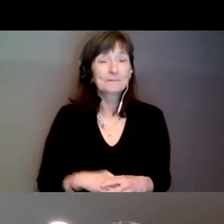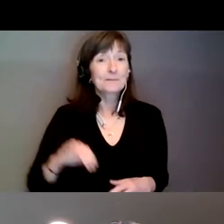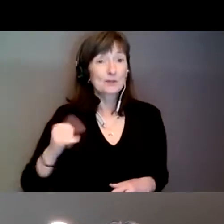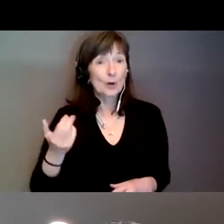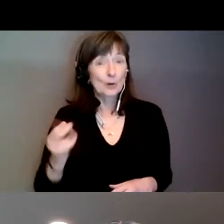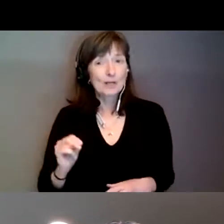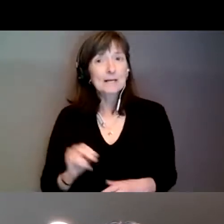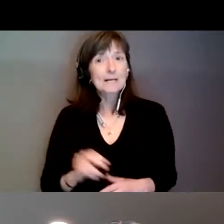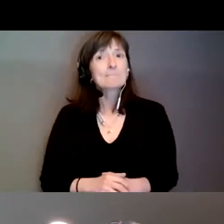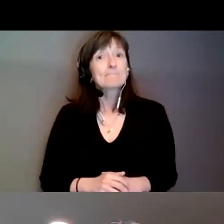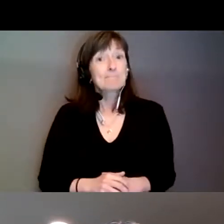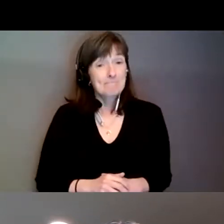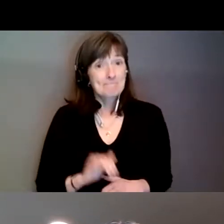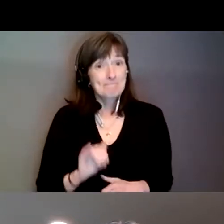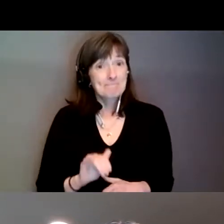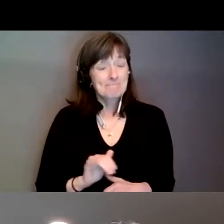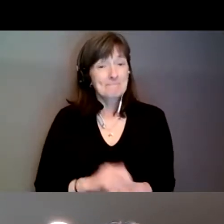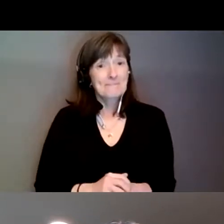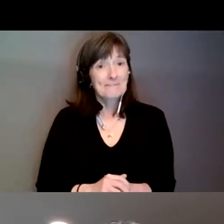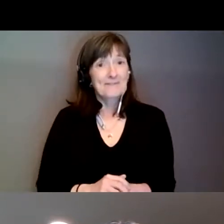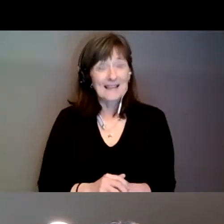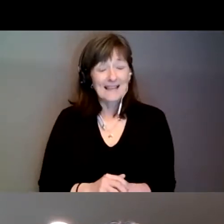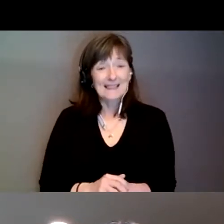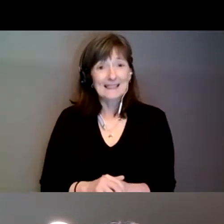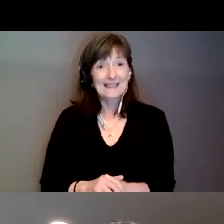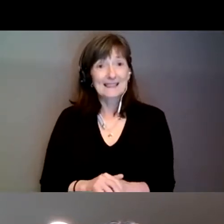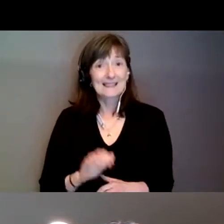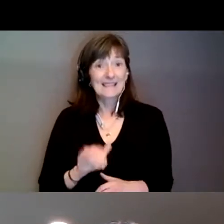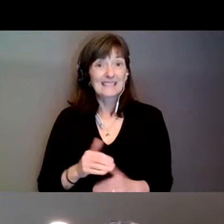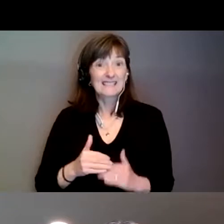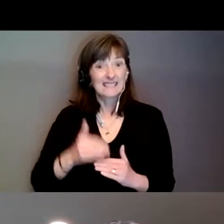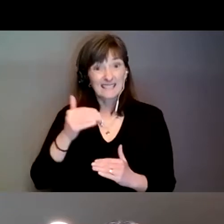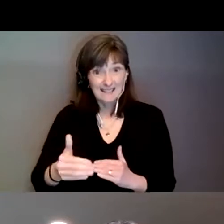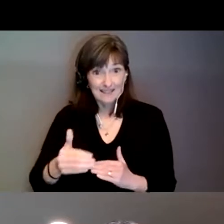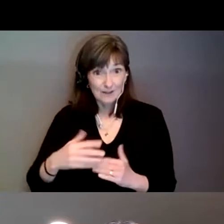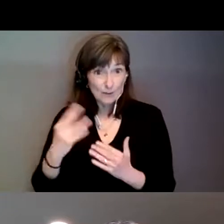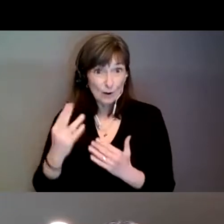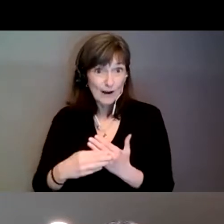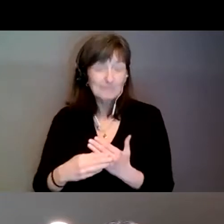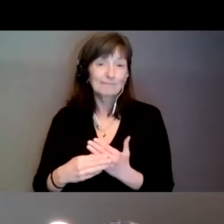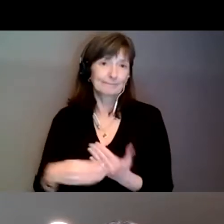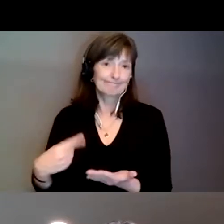golly, that's something that we're going to be doing with the next program that we have coming out.